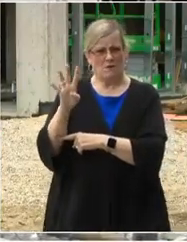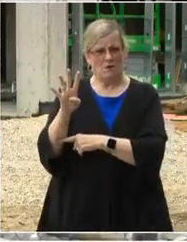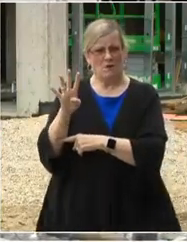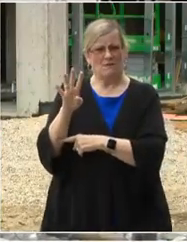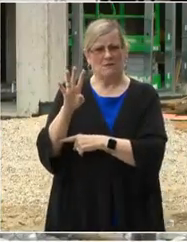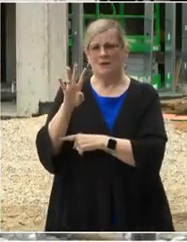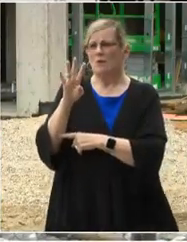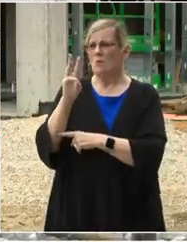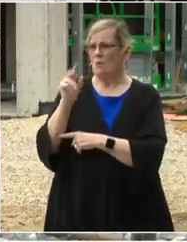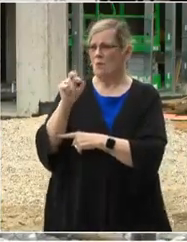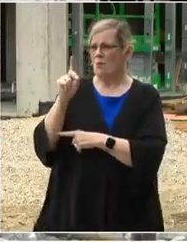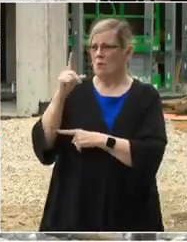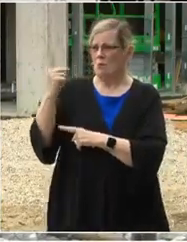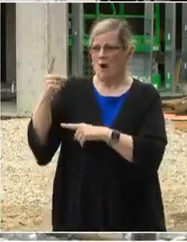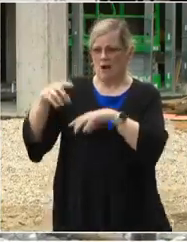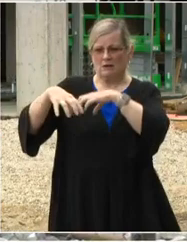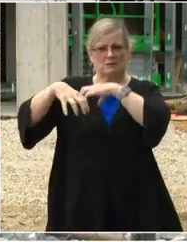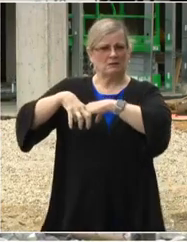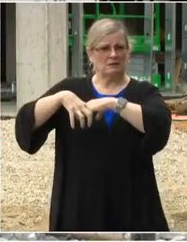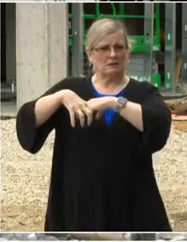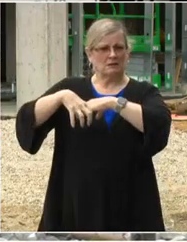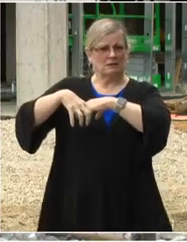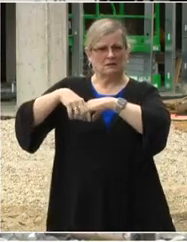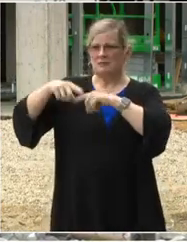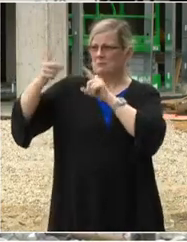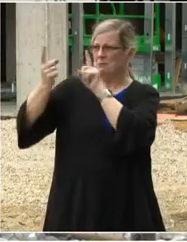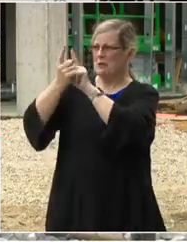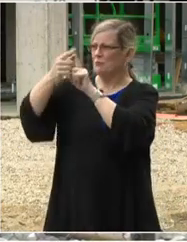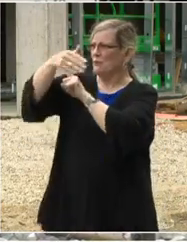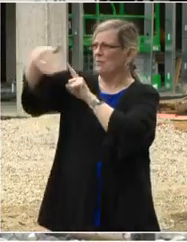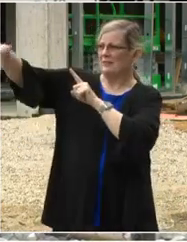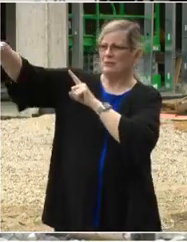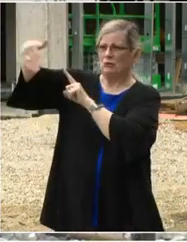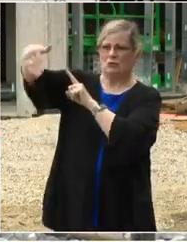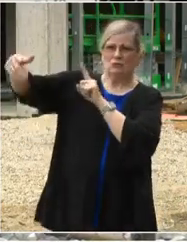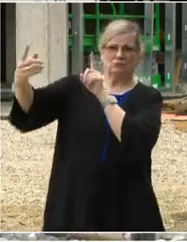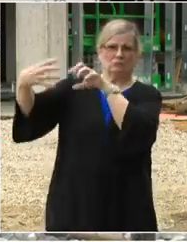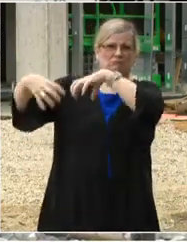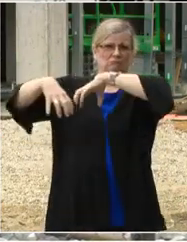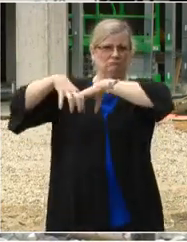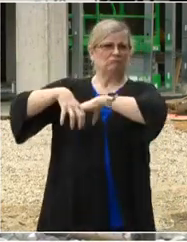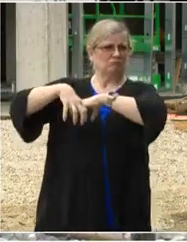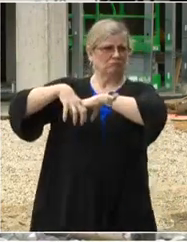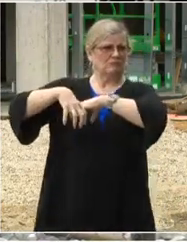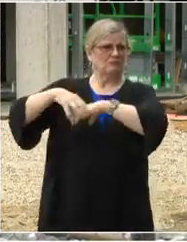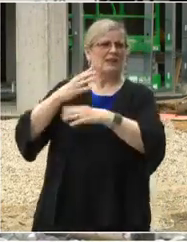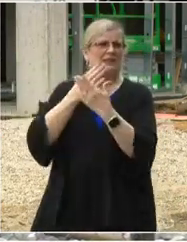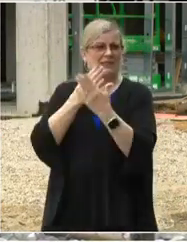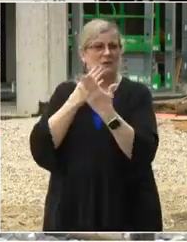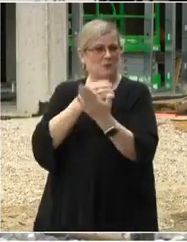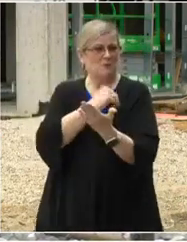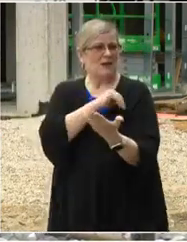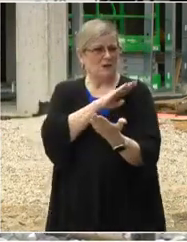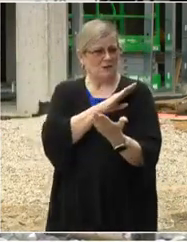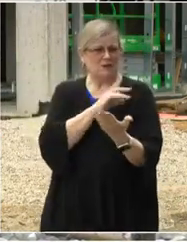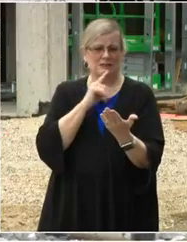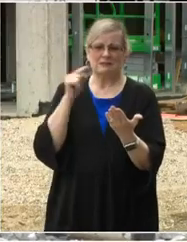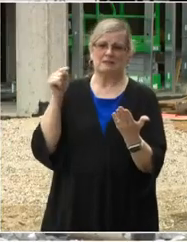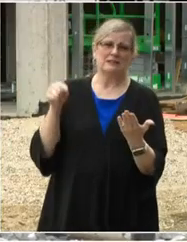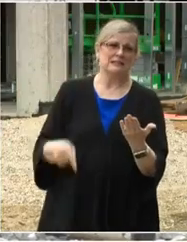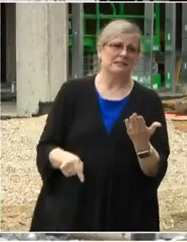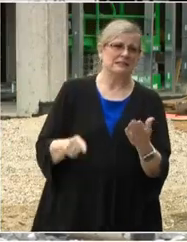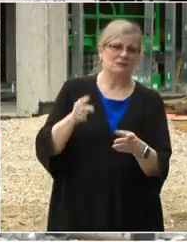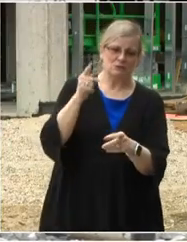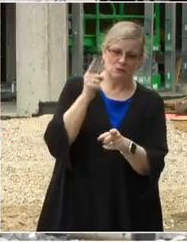This is how you do it. This is how you do it. And I want to thank Mayor Bowser because this is how it's done. And what I love about